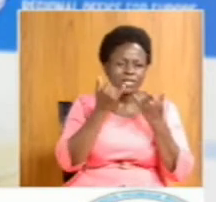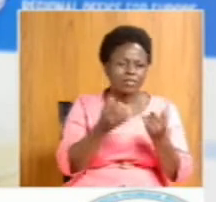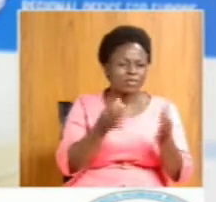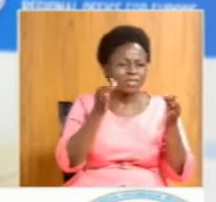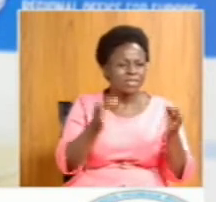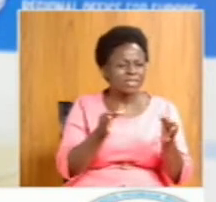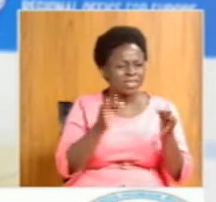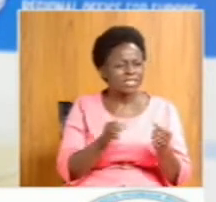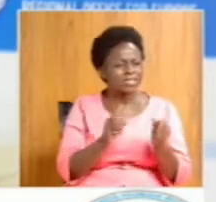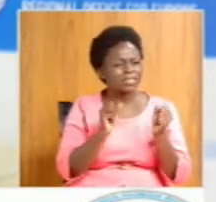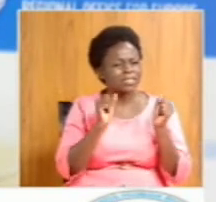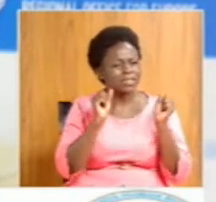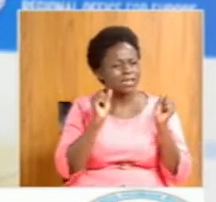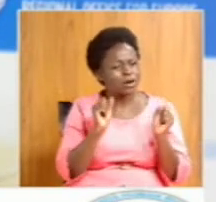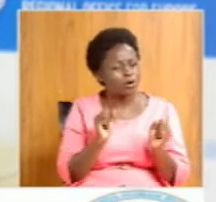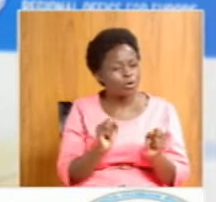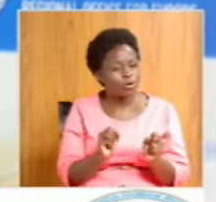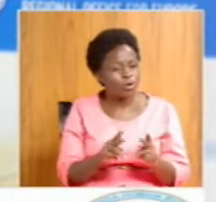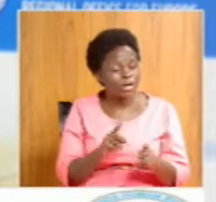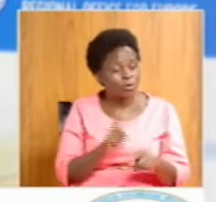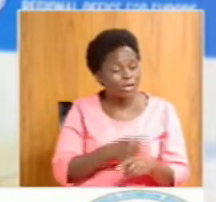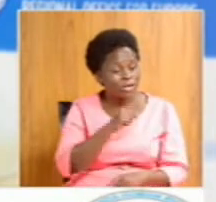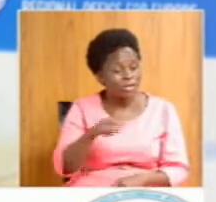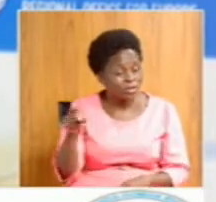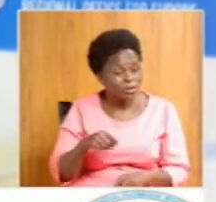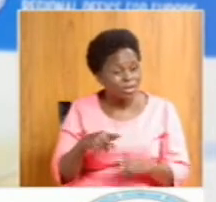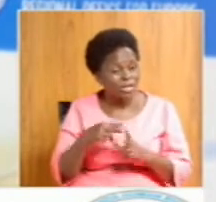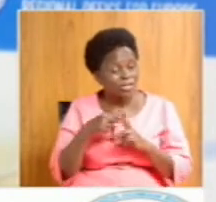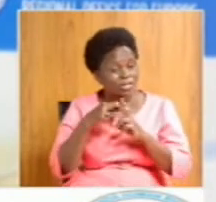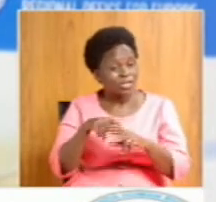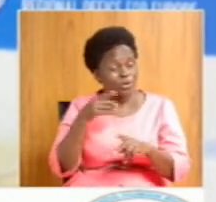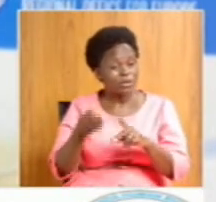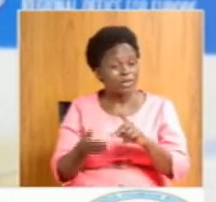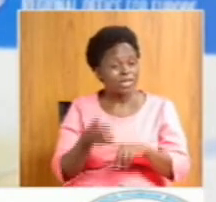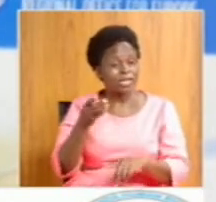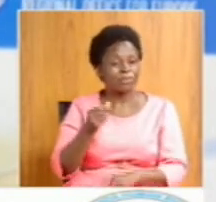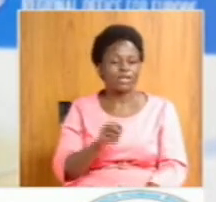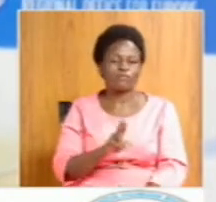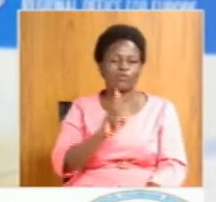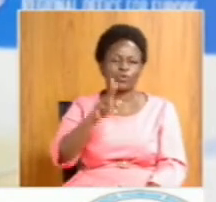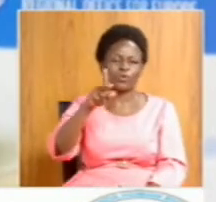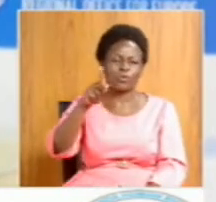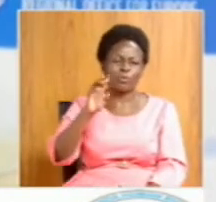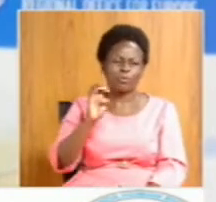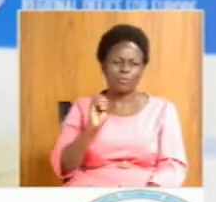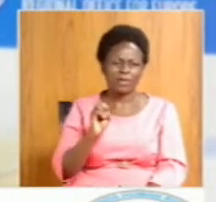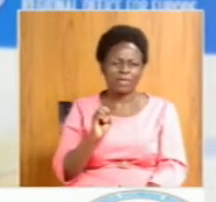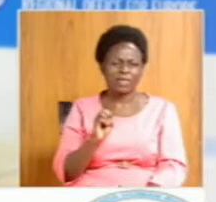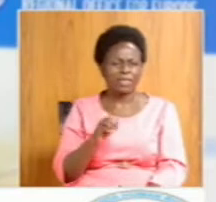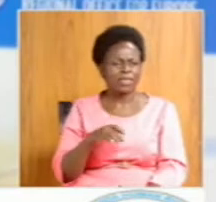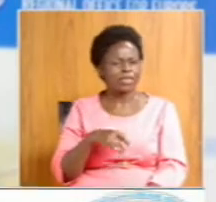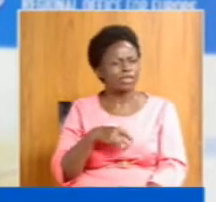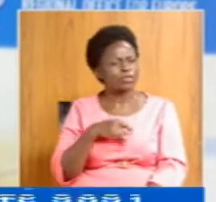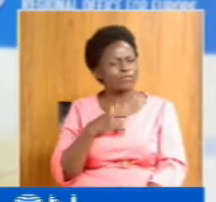are okay and we benefited from that debt when we cancelled that debt that's how we got the money for universal primary education so we see an impact a direct